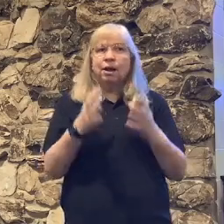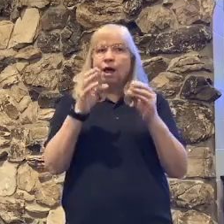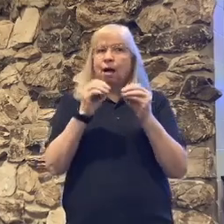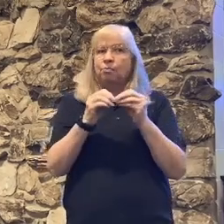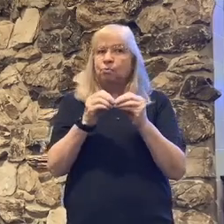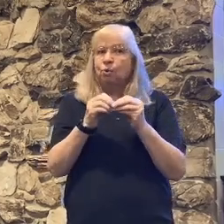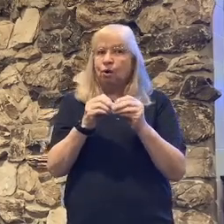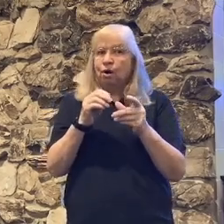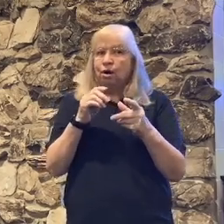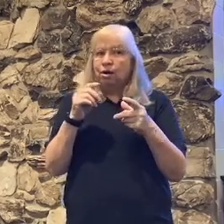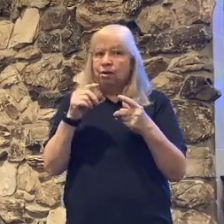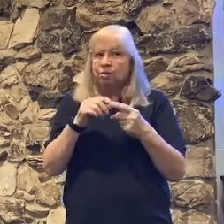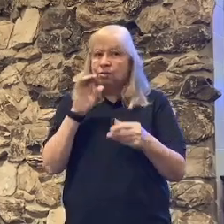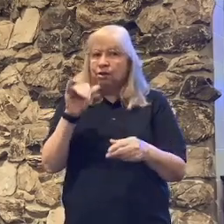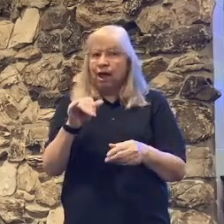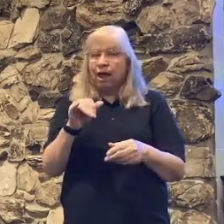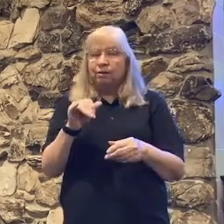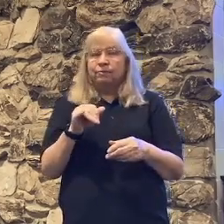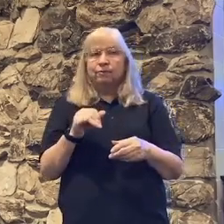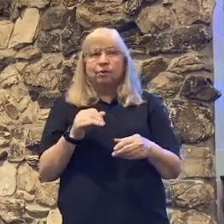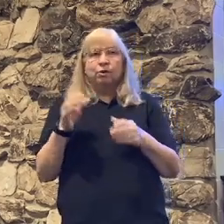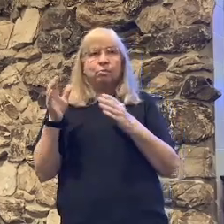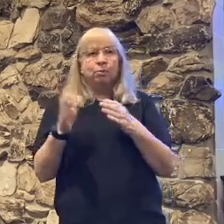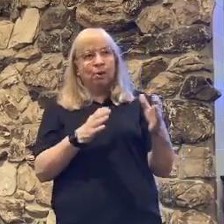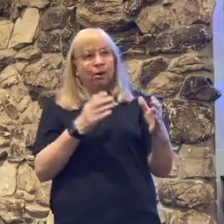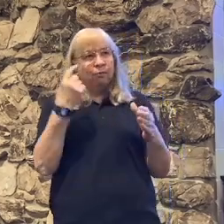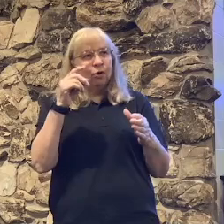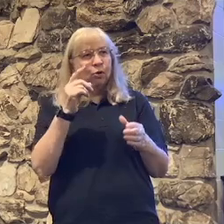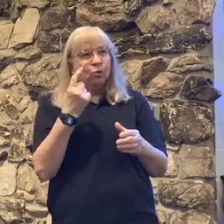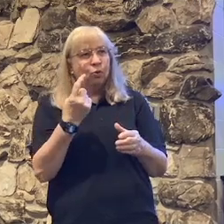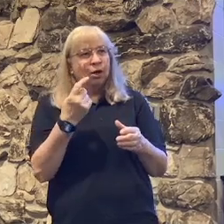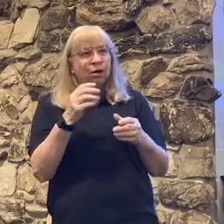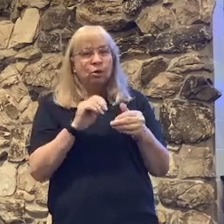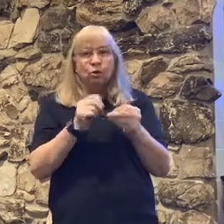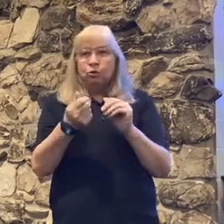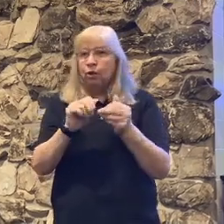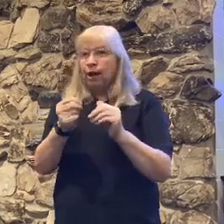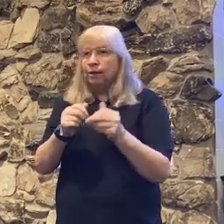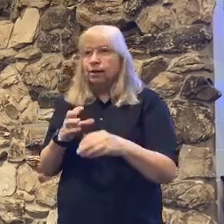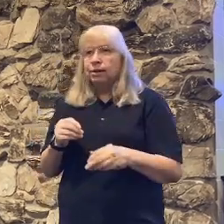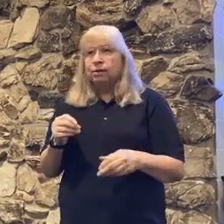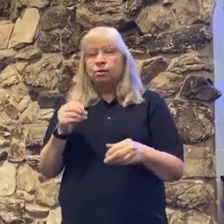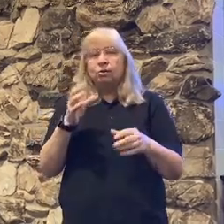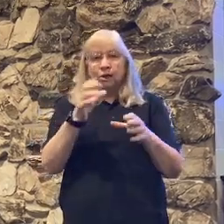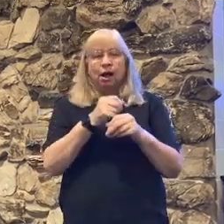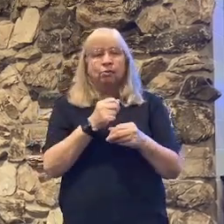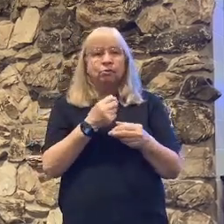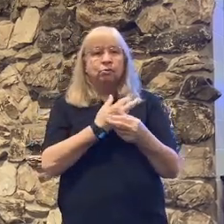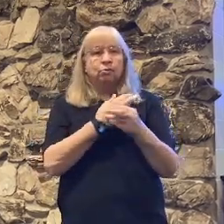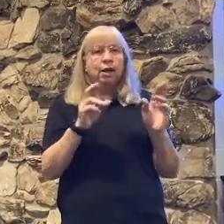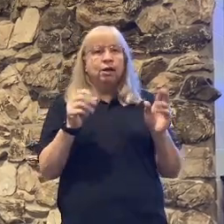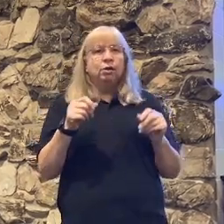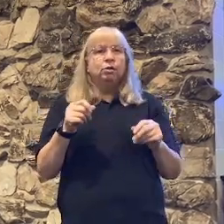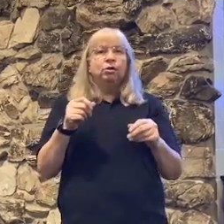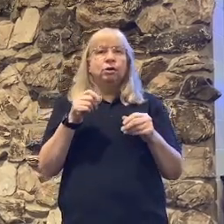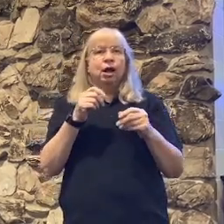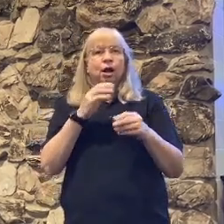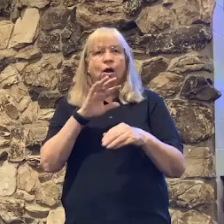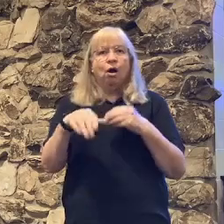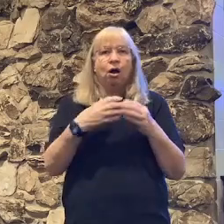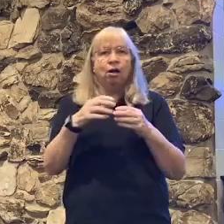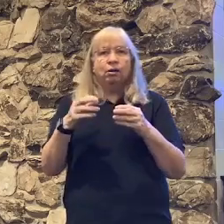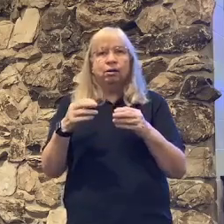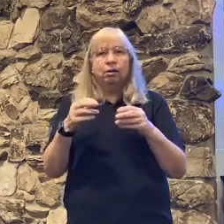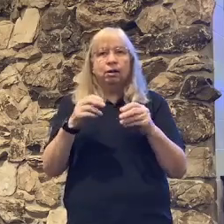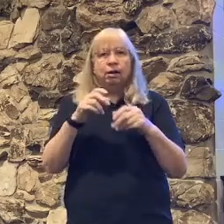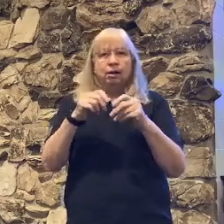though. When you think about preparing for one of those races, okay, so you got you're ready, you got your legs tied together, and what's the first thing you